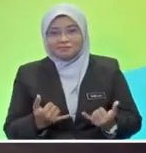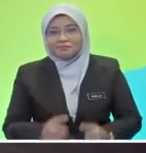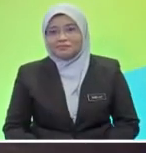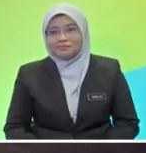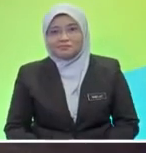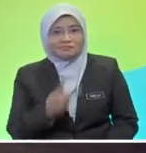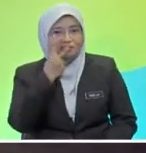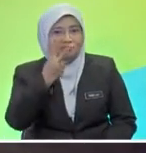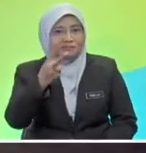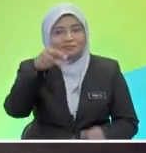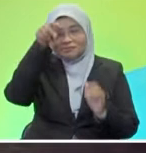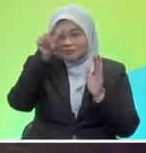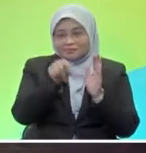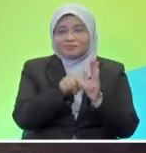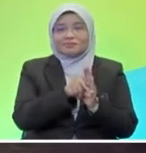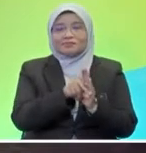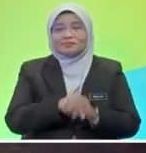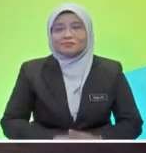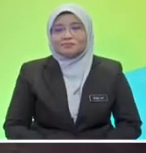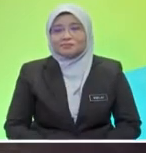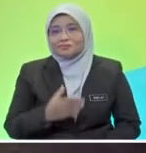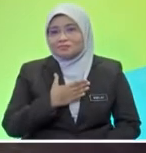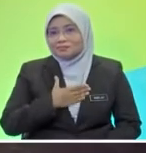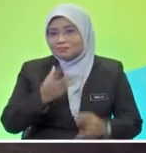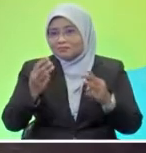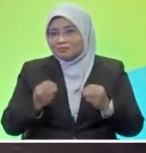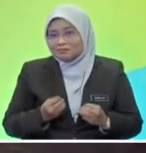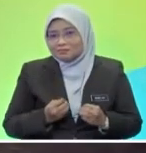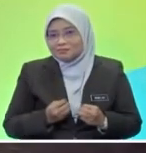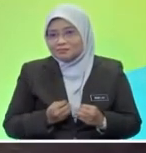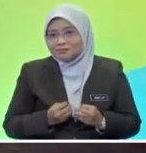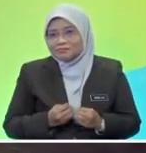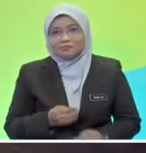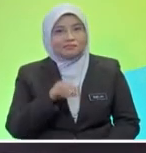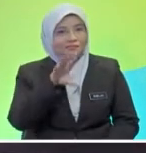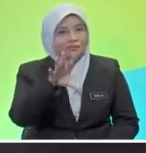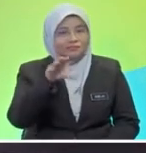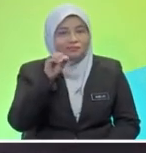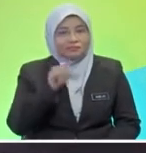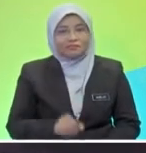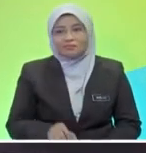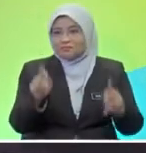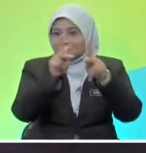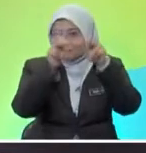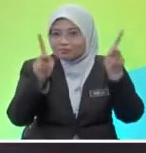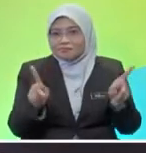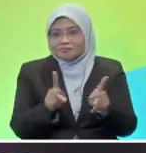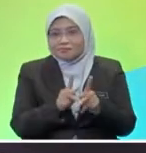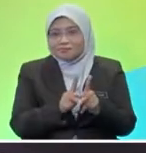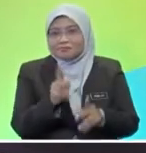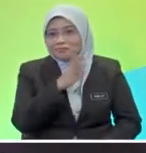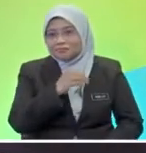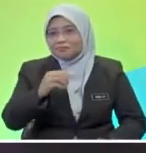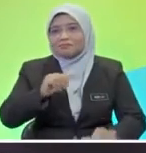are a few pictures. Okay, I want you to pick a card, okay, and see if you can do the actions on